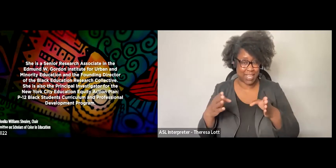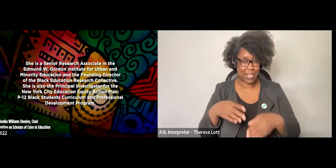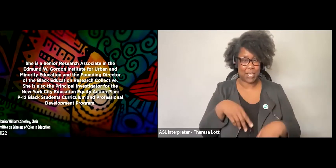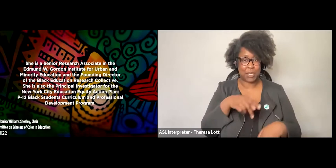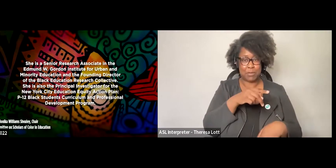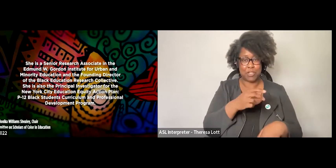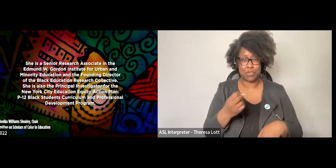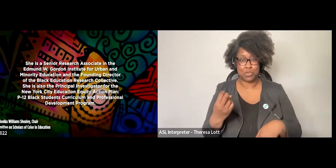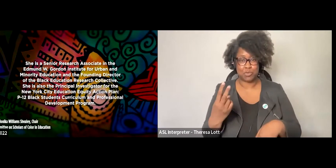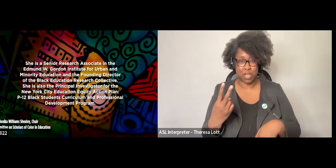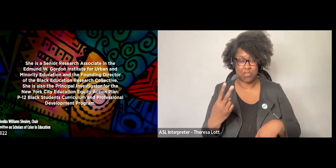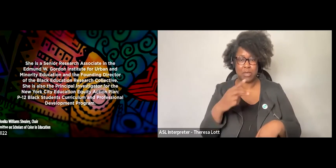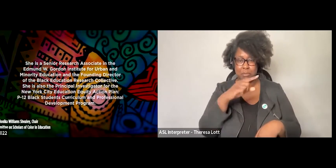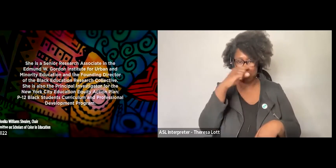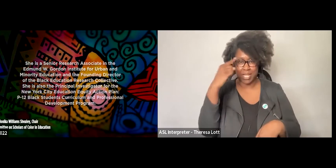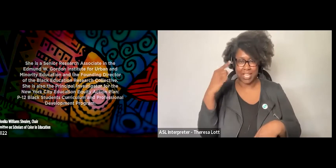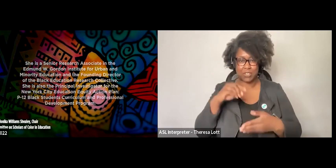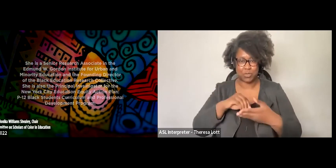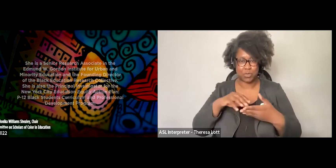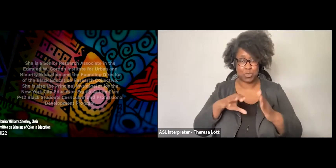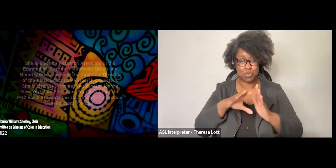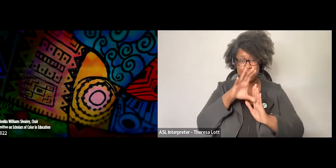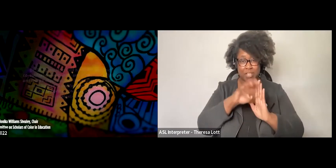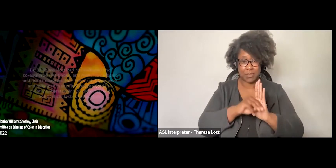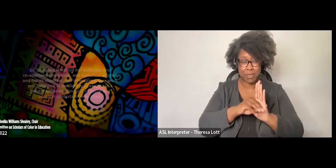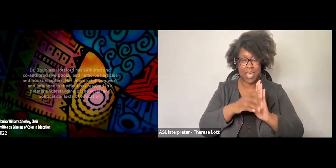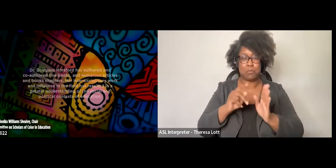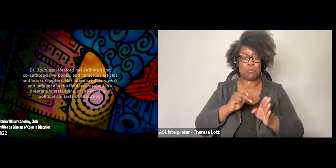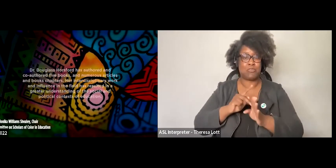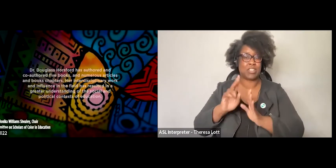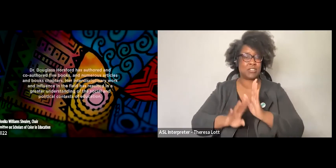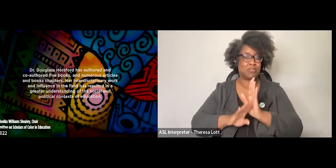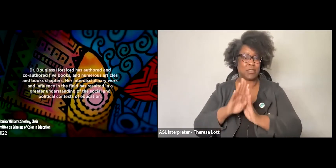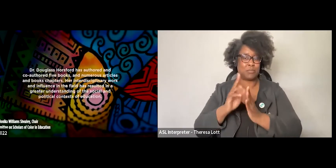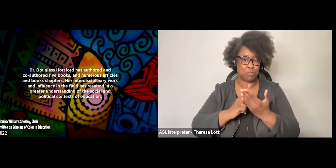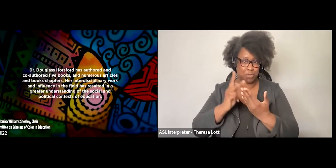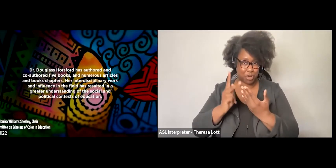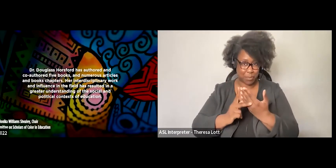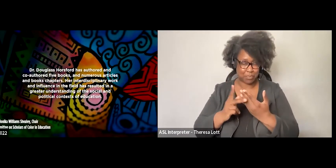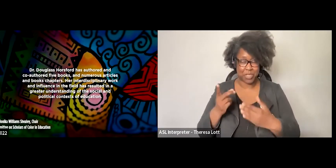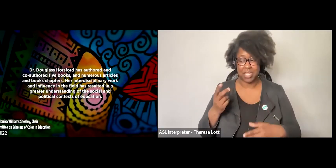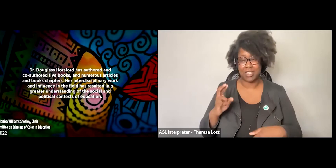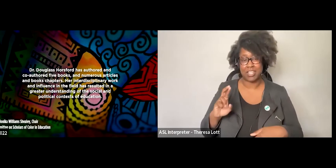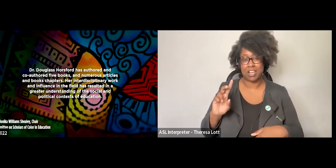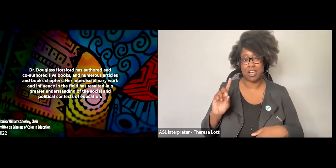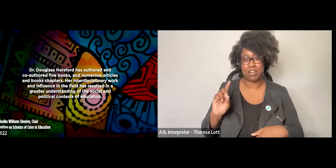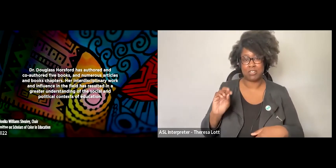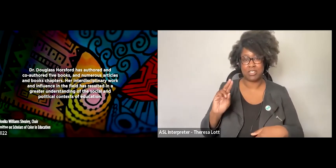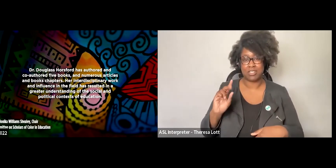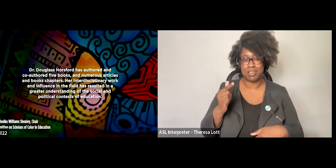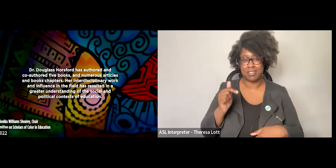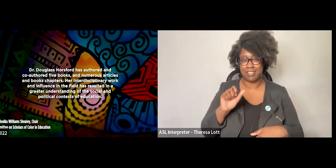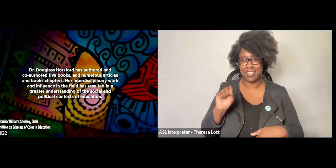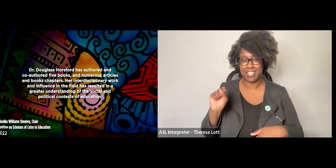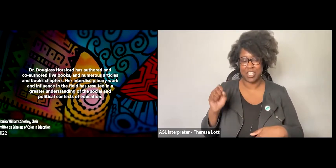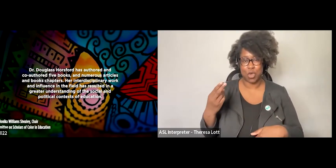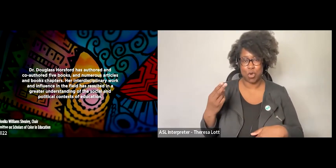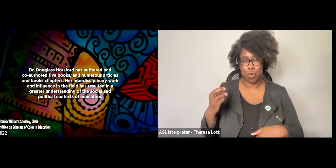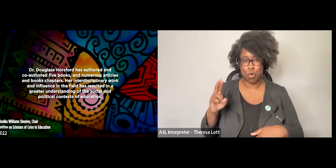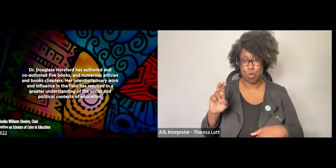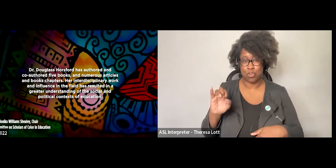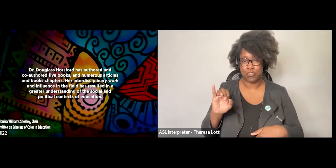Black Students Curriculum and Professional Development Program. Dr. Douglas Horsford has authored